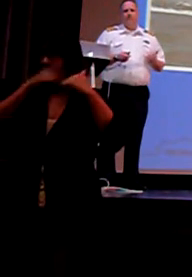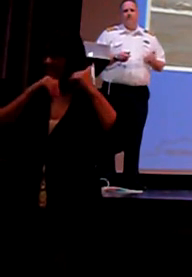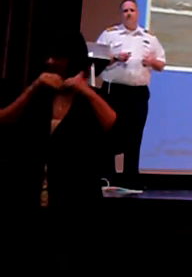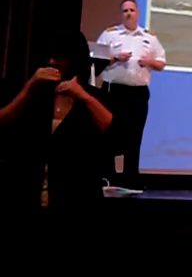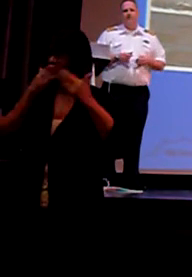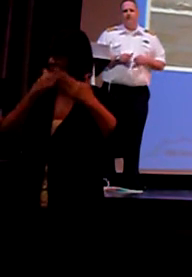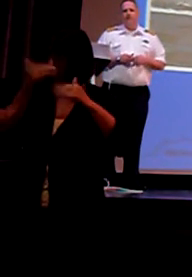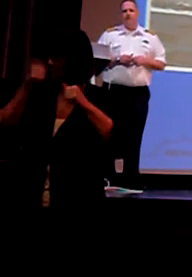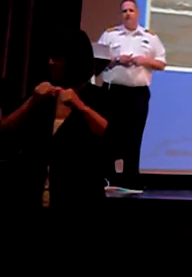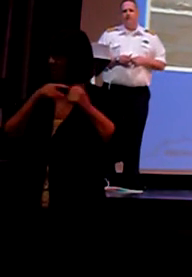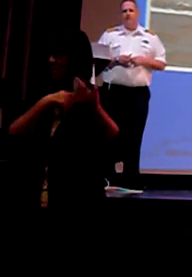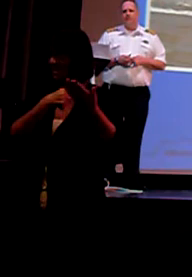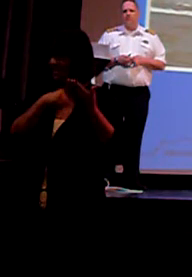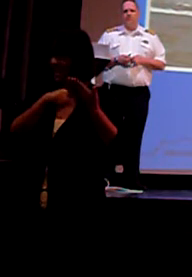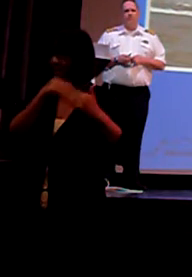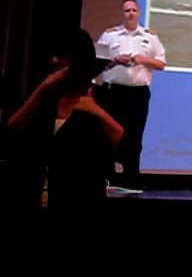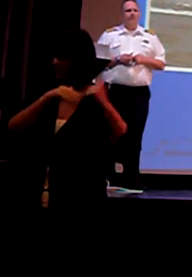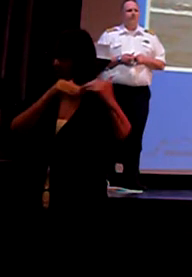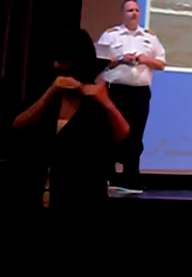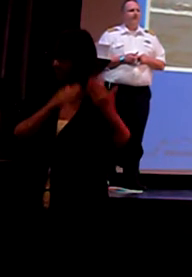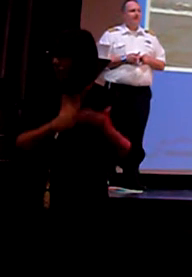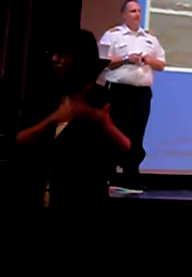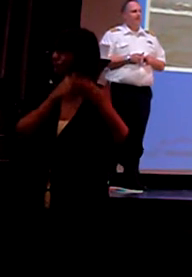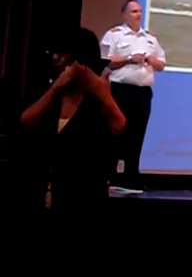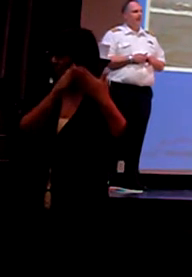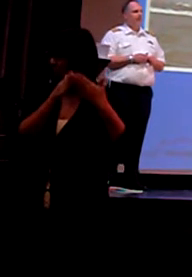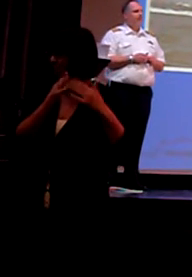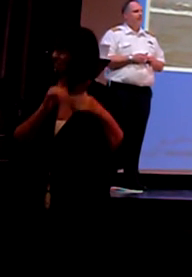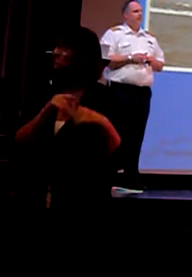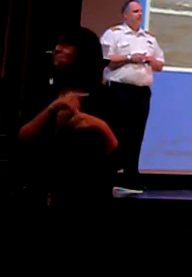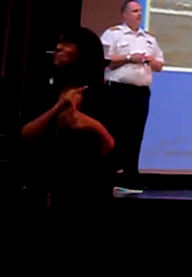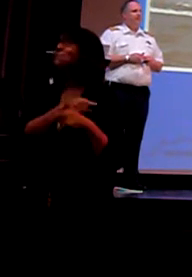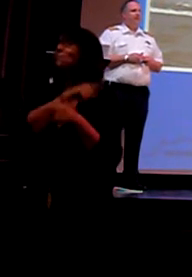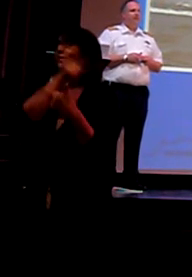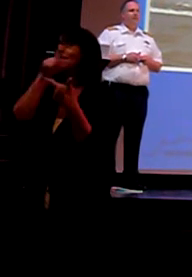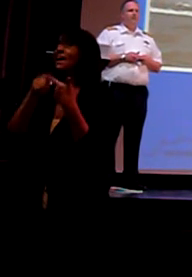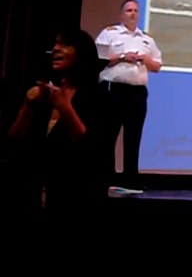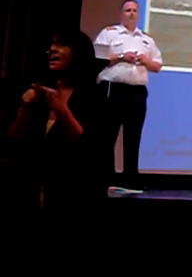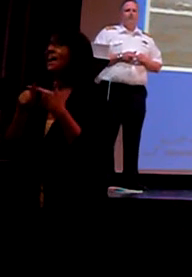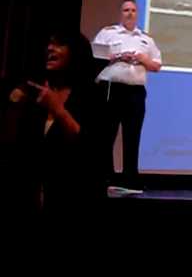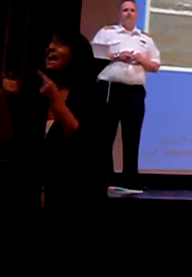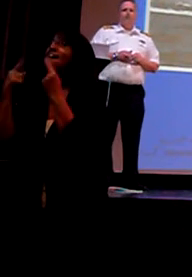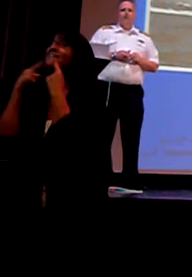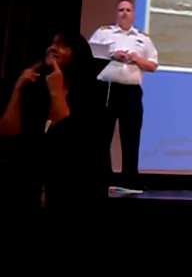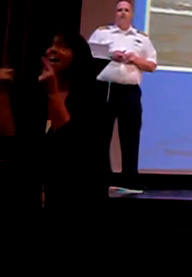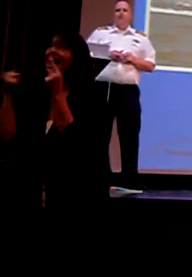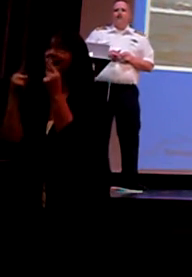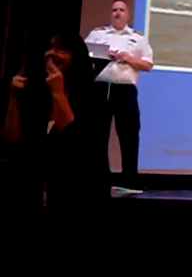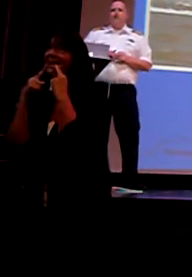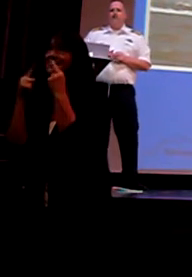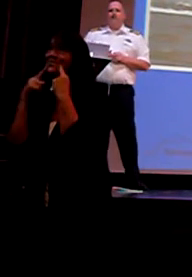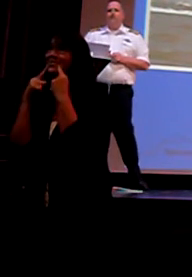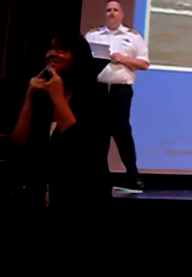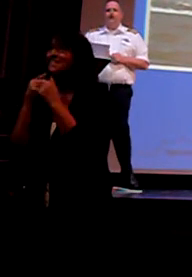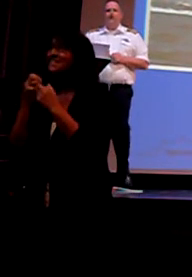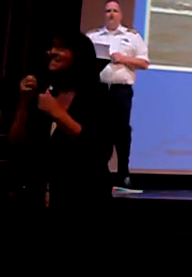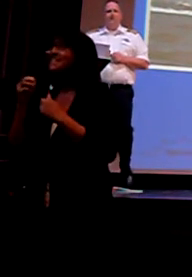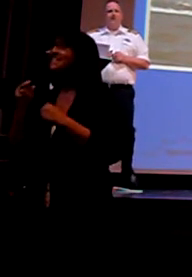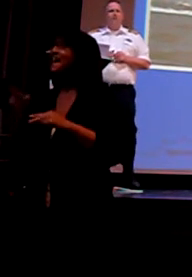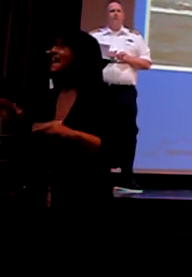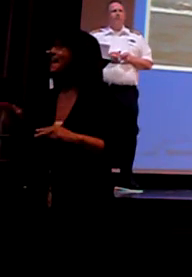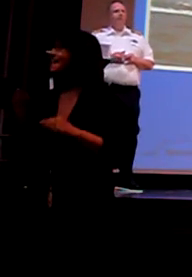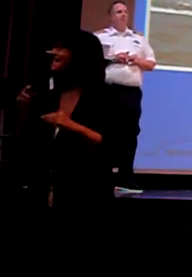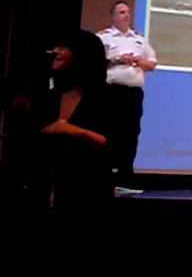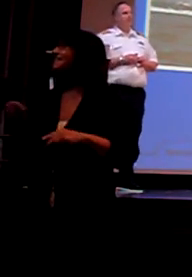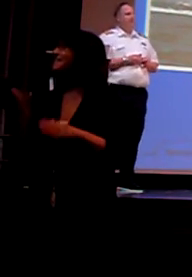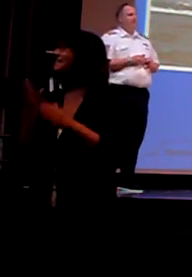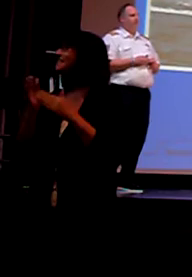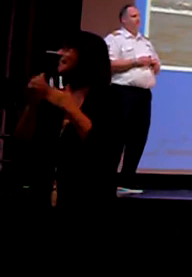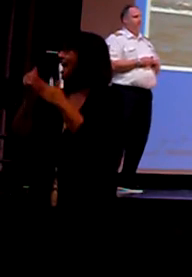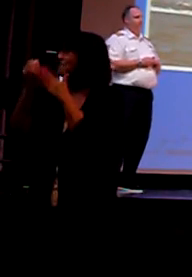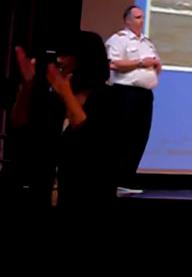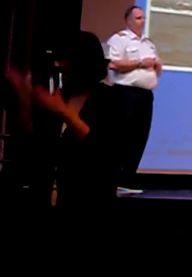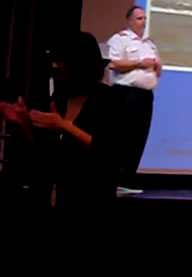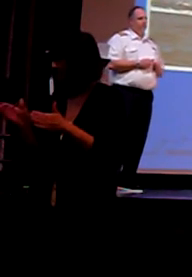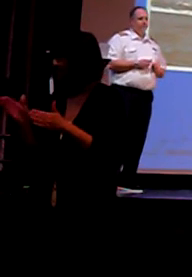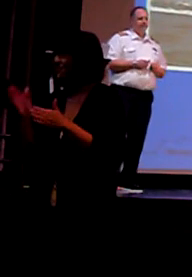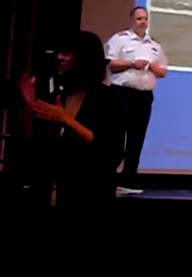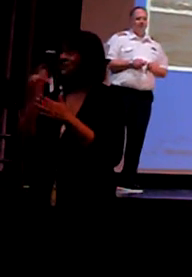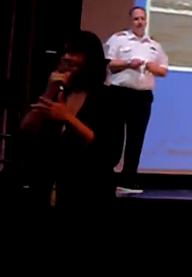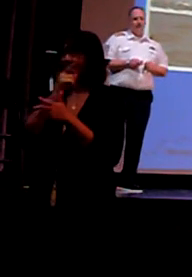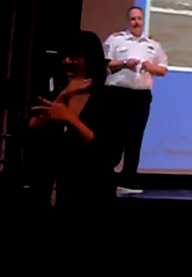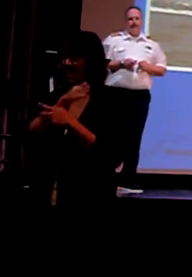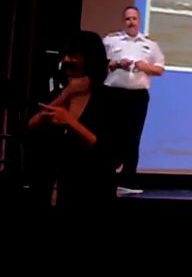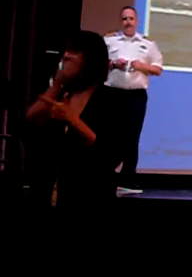of the seas, and discussed quite a bit of that, and then we had famous sailors and navigators, and now we're going to the different